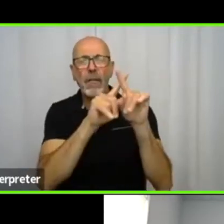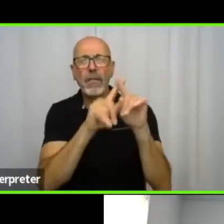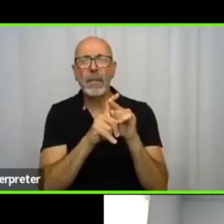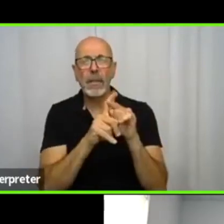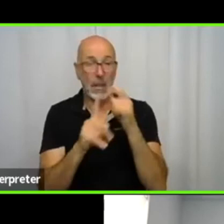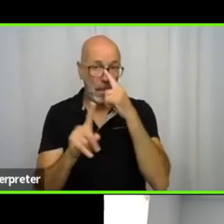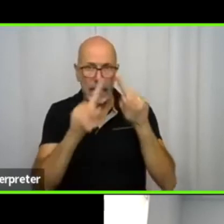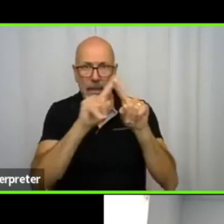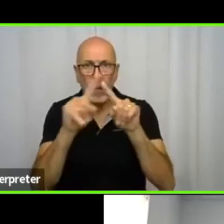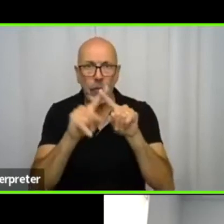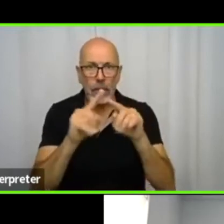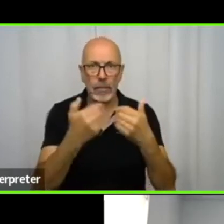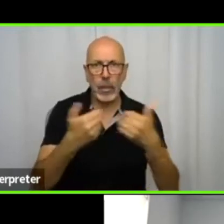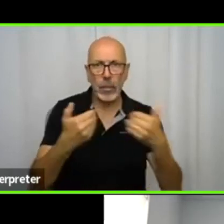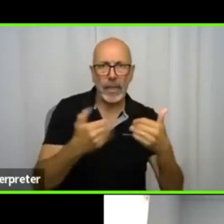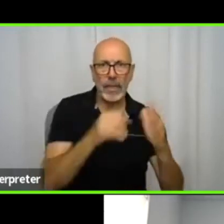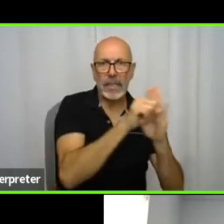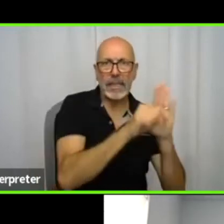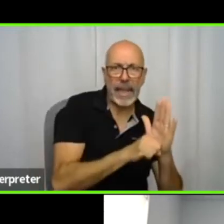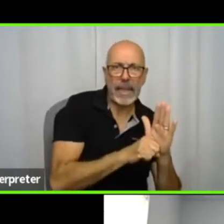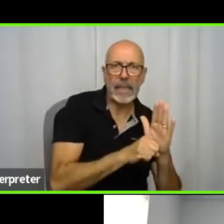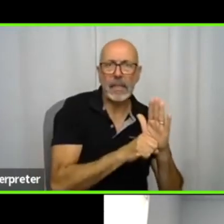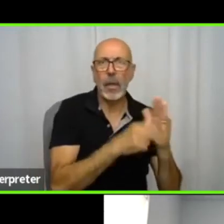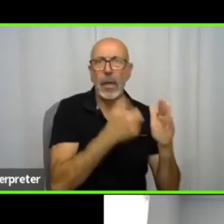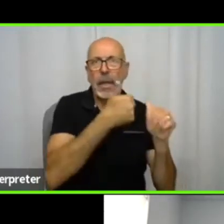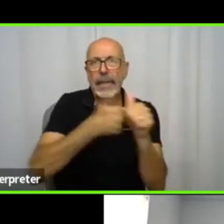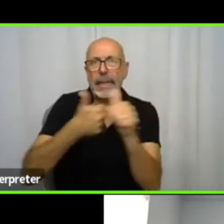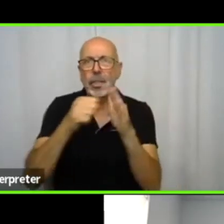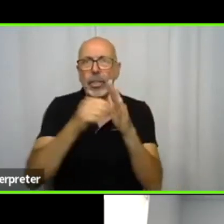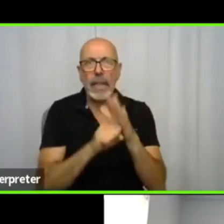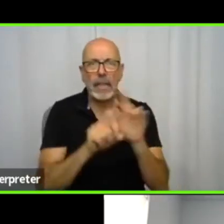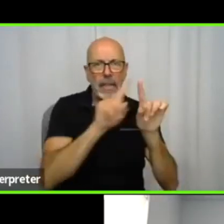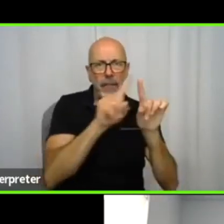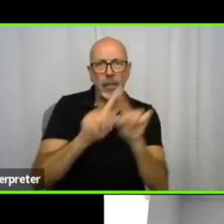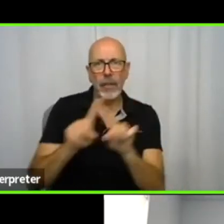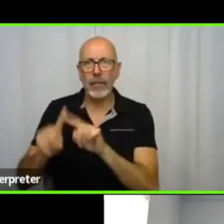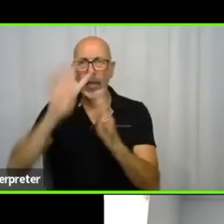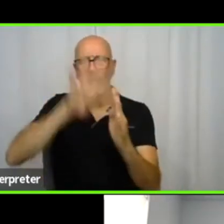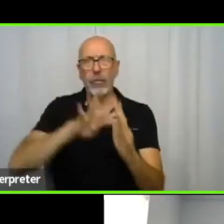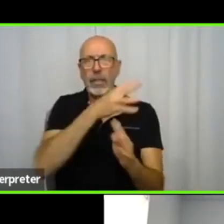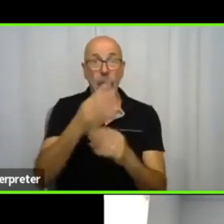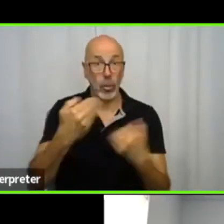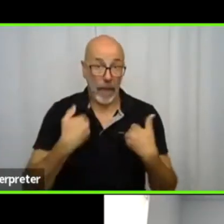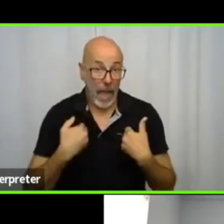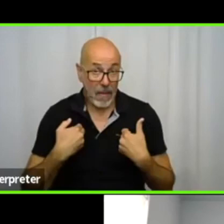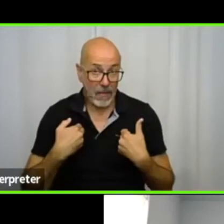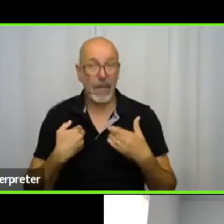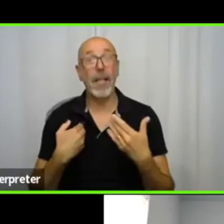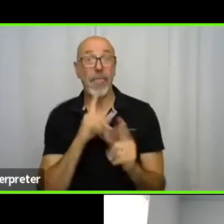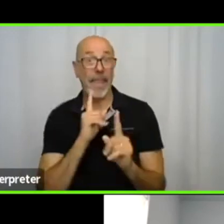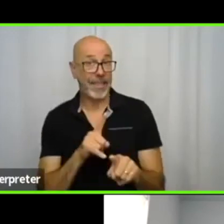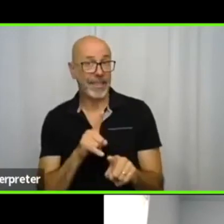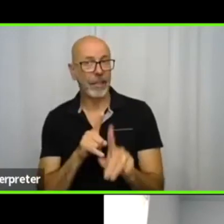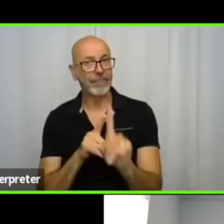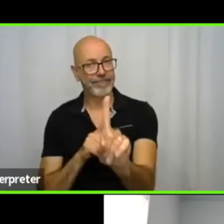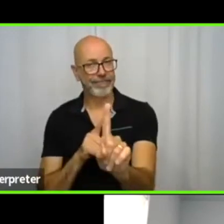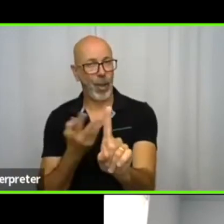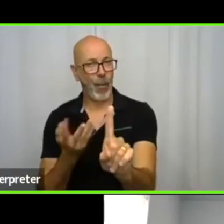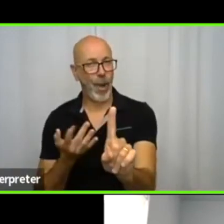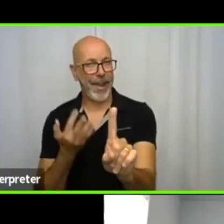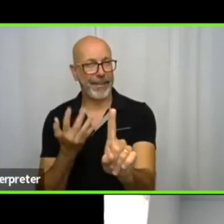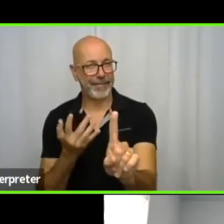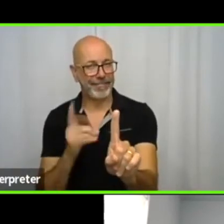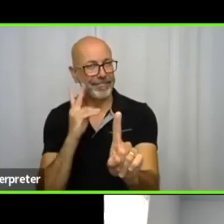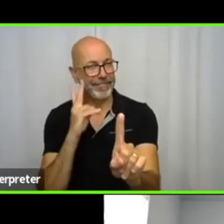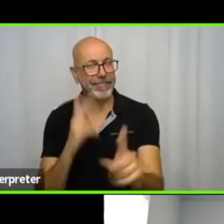the differences between the states and what is there? And the answer is stay tuned. One of the